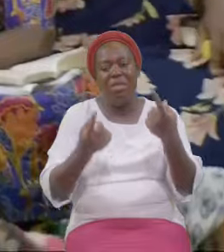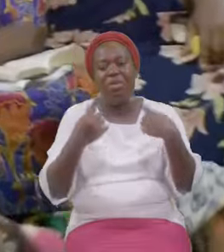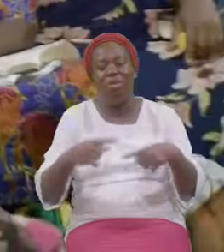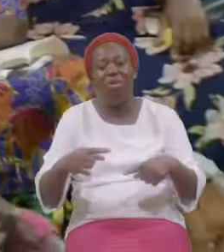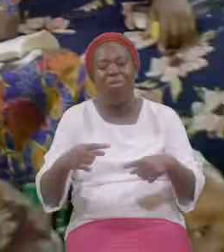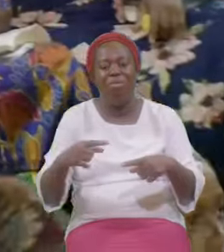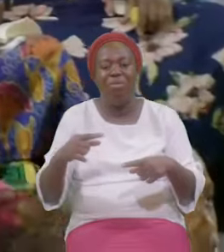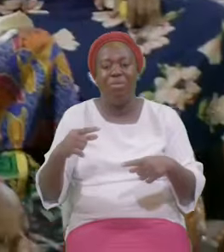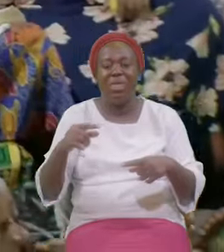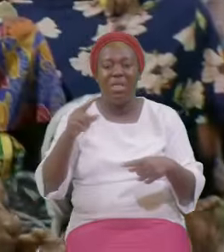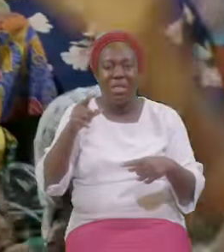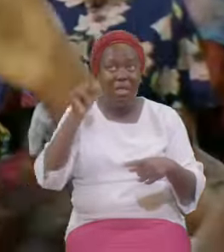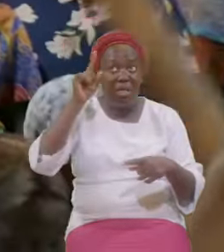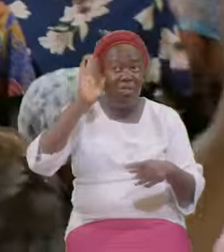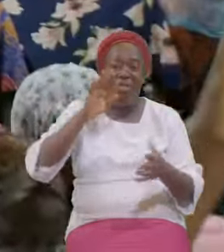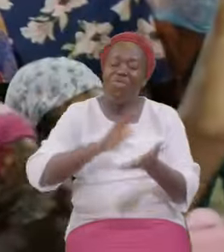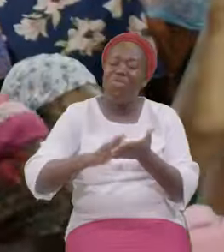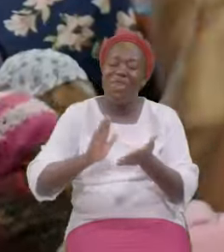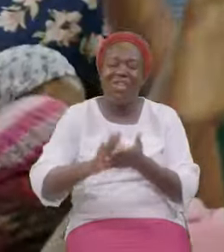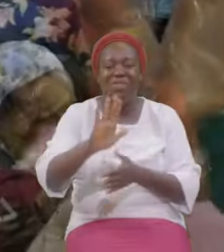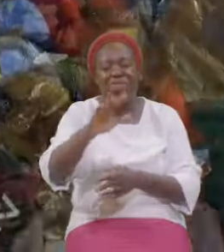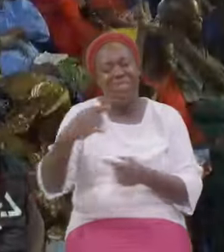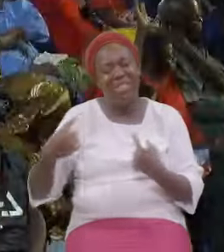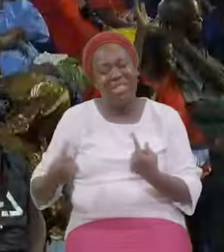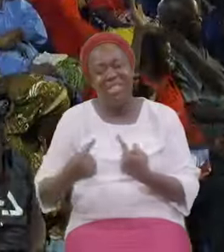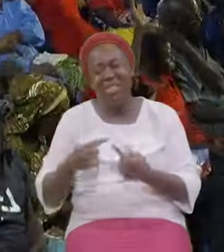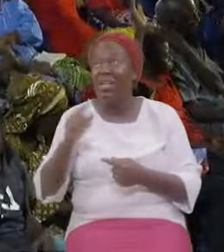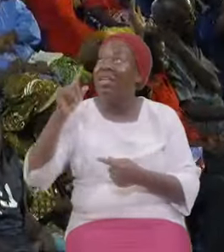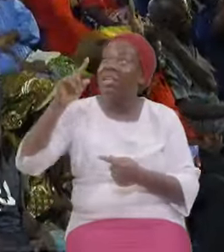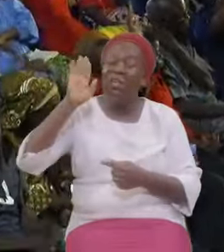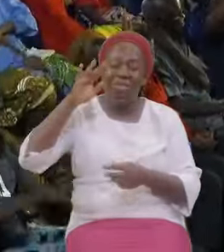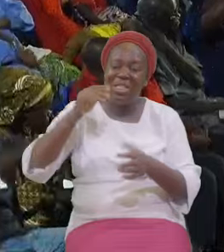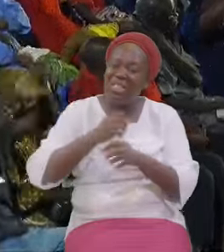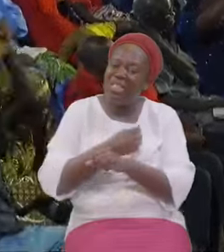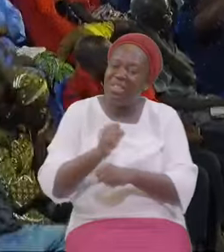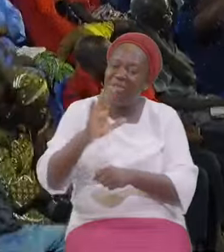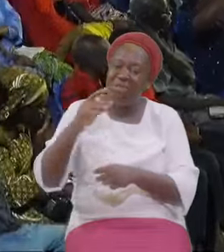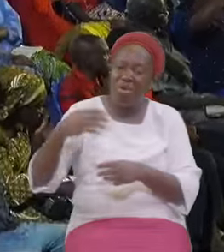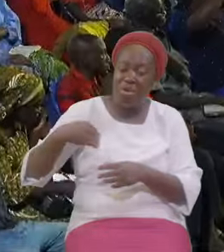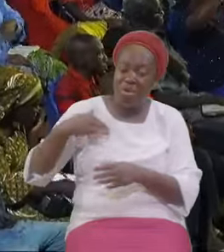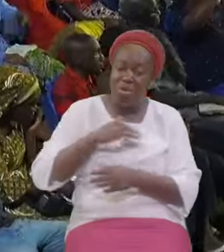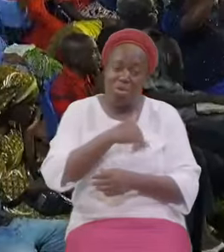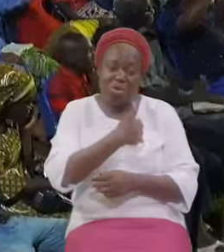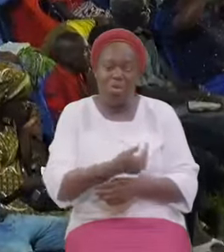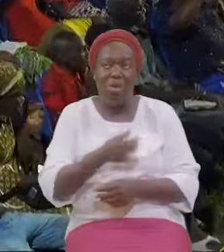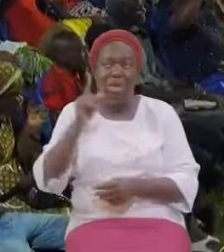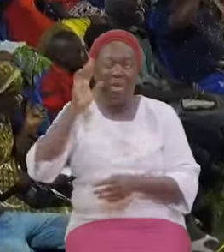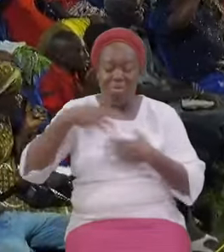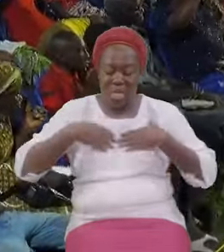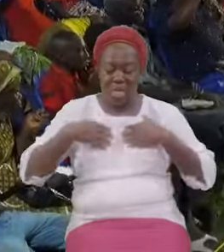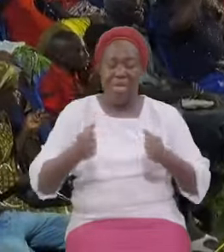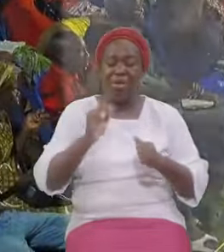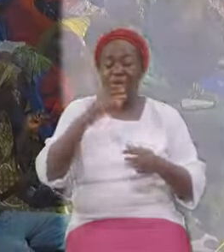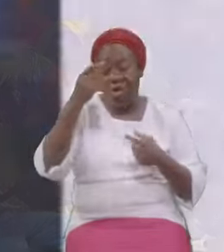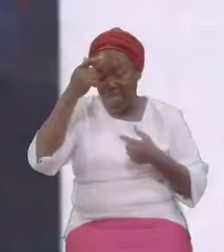your sin. He will save your soul. He will heal your sickness. He will